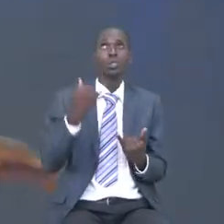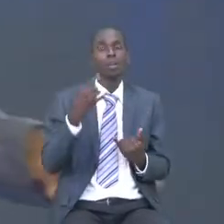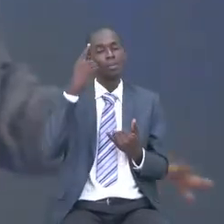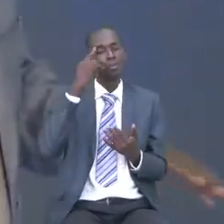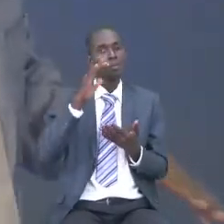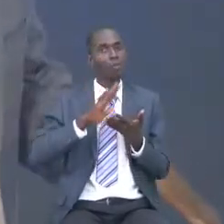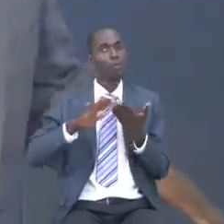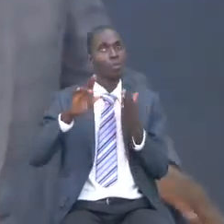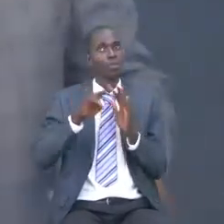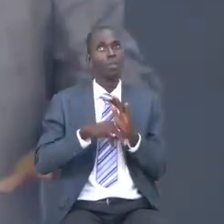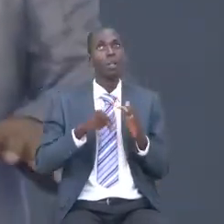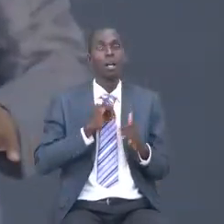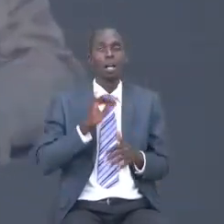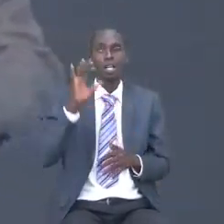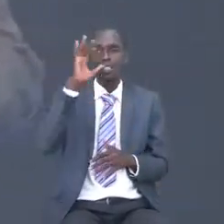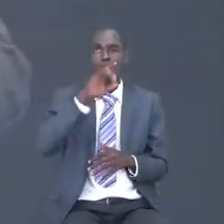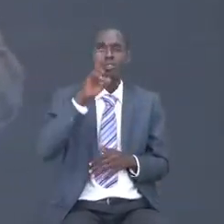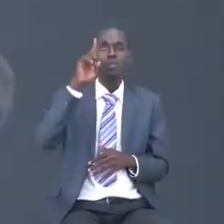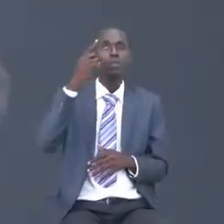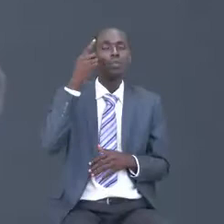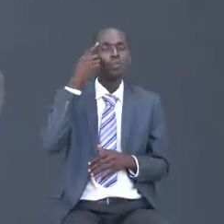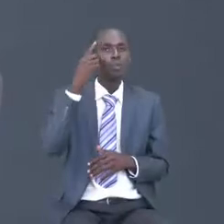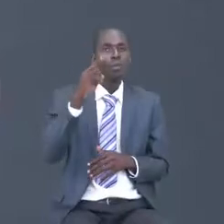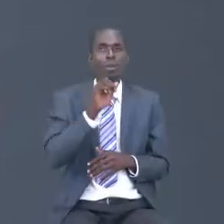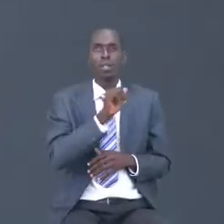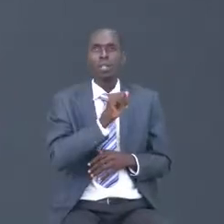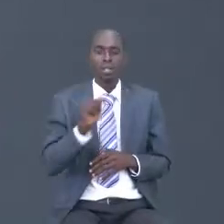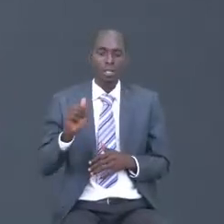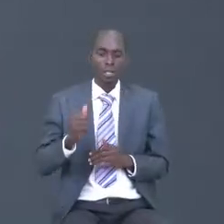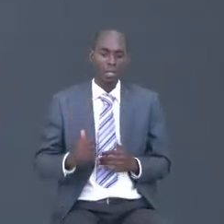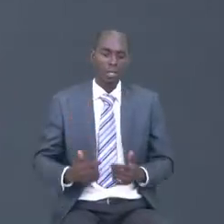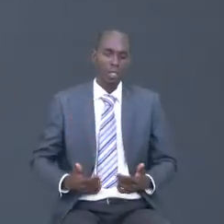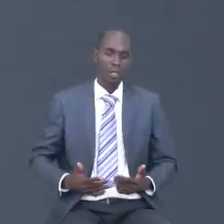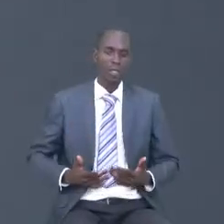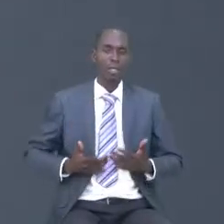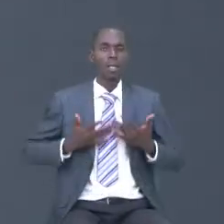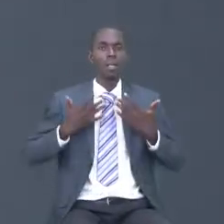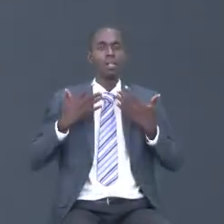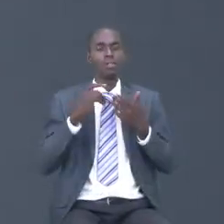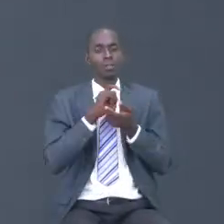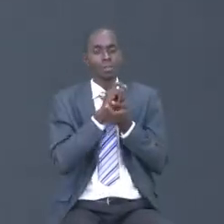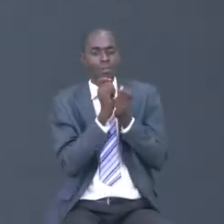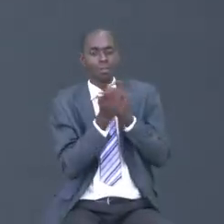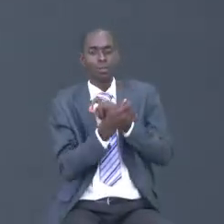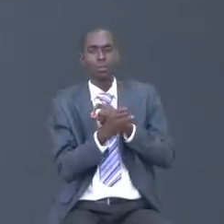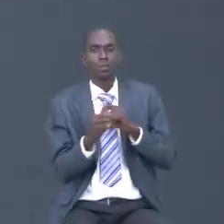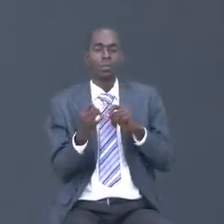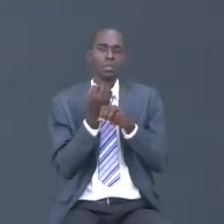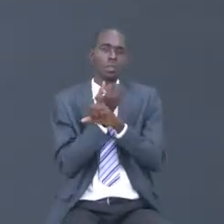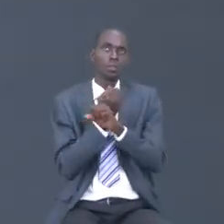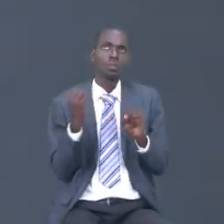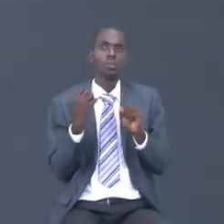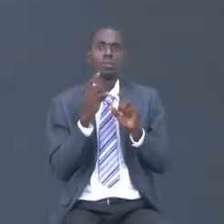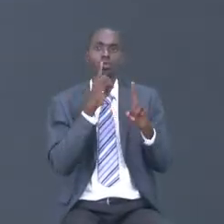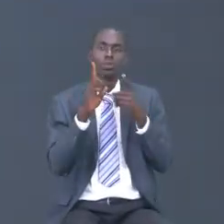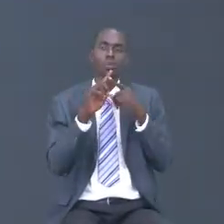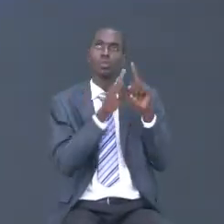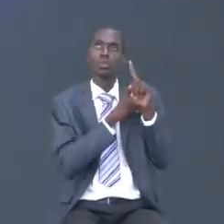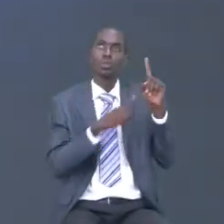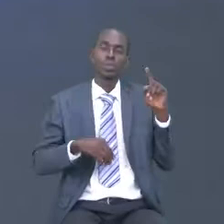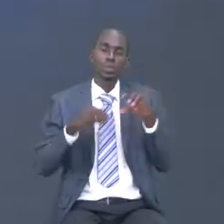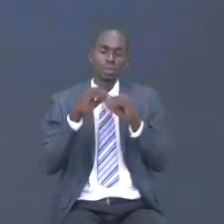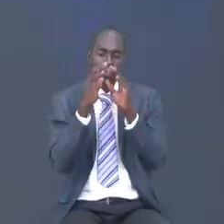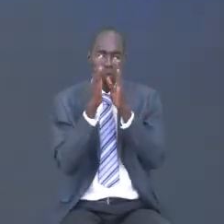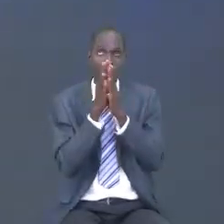I seek you for a life transforming salvation. Open your mouth and tell the Lord, it will save